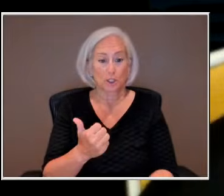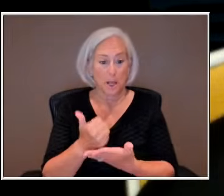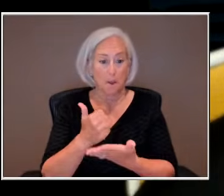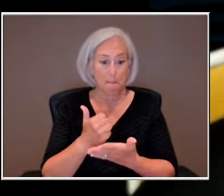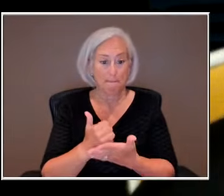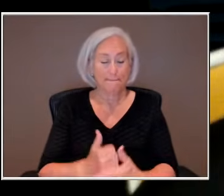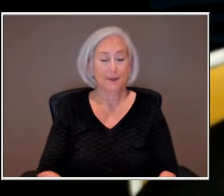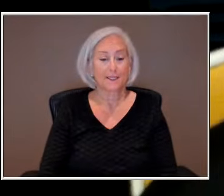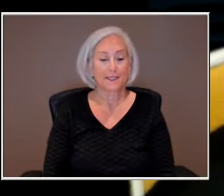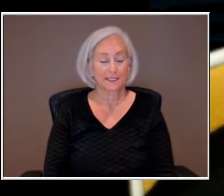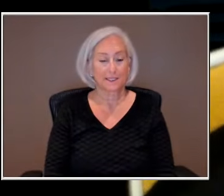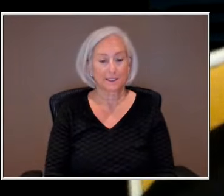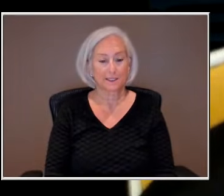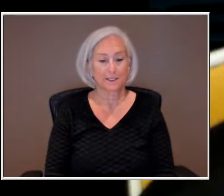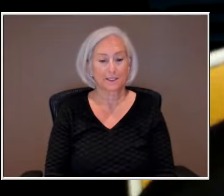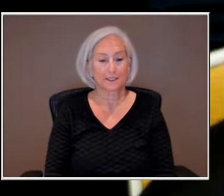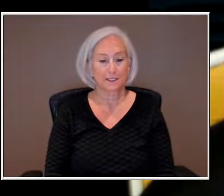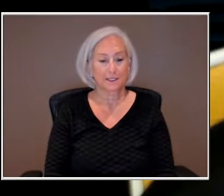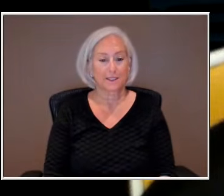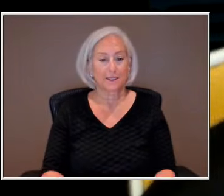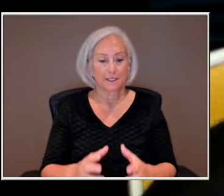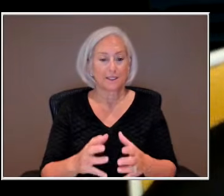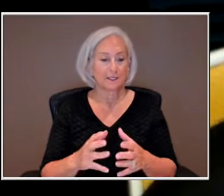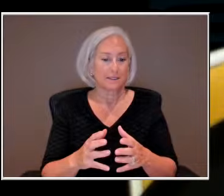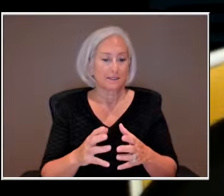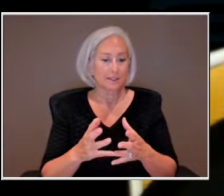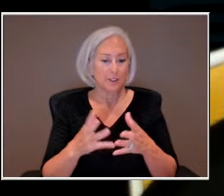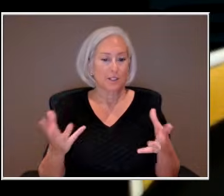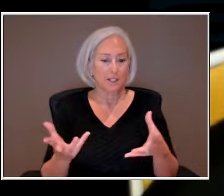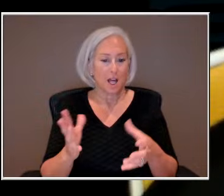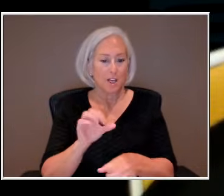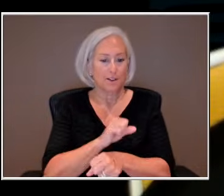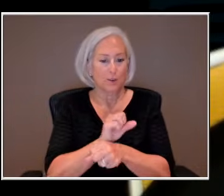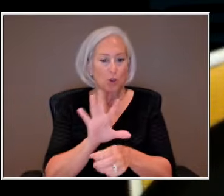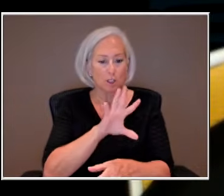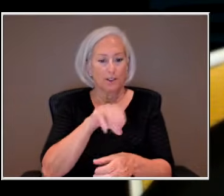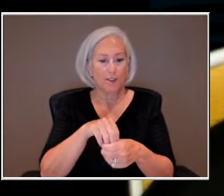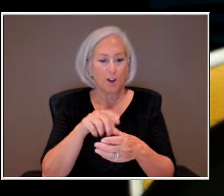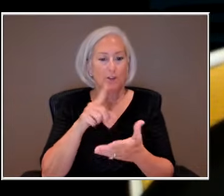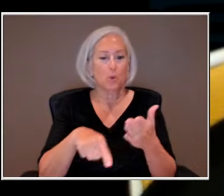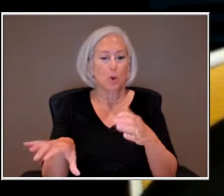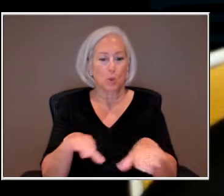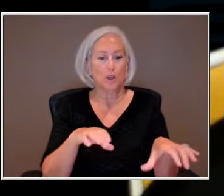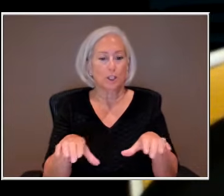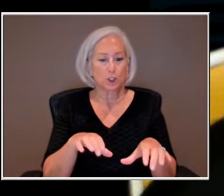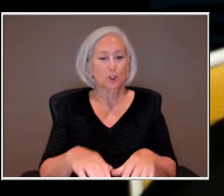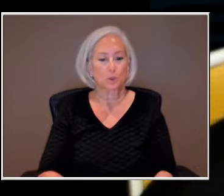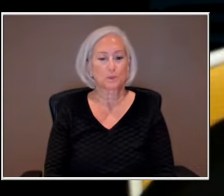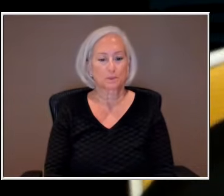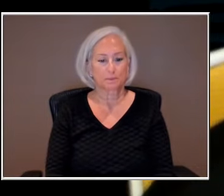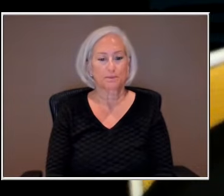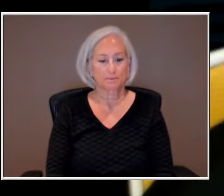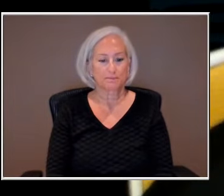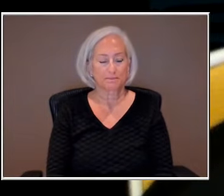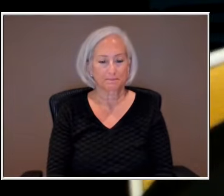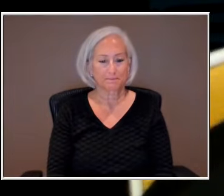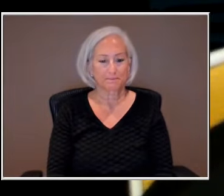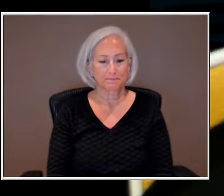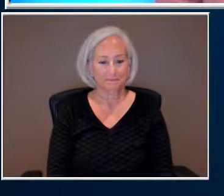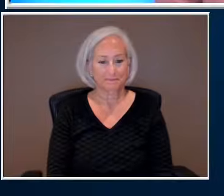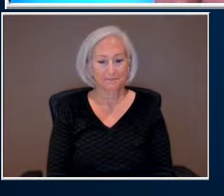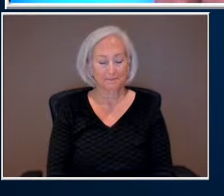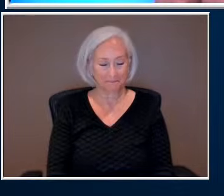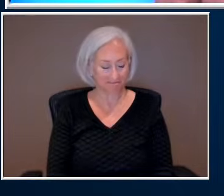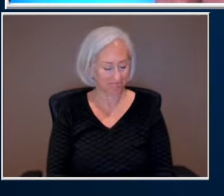work involved in what you're doing, going through all the different types of treatment. For